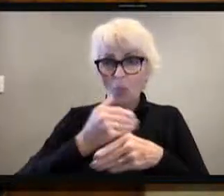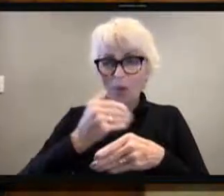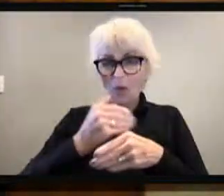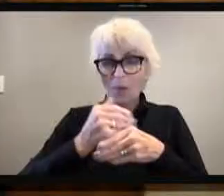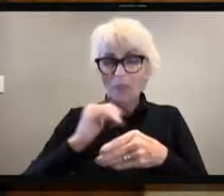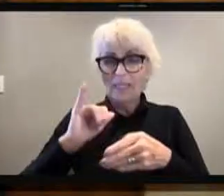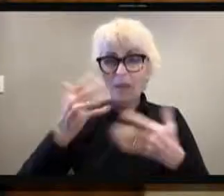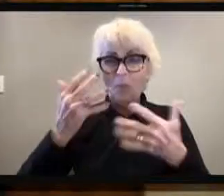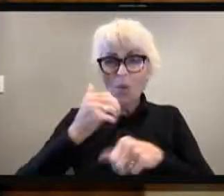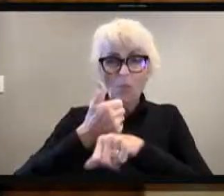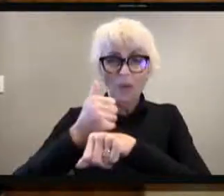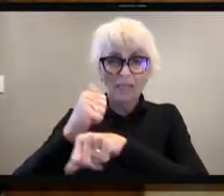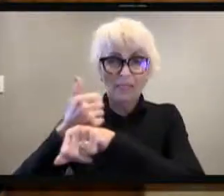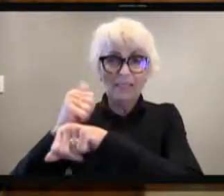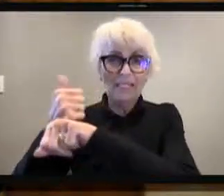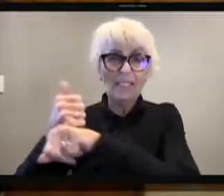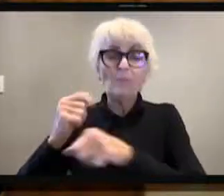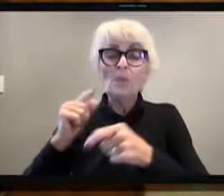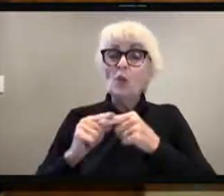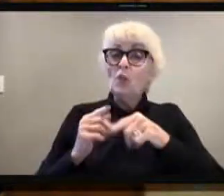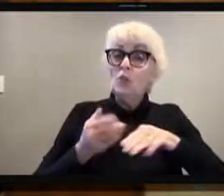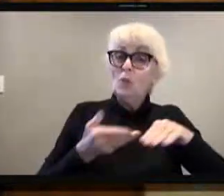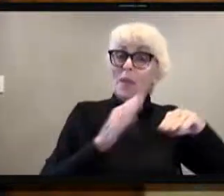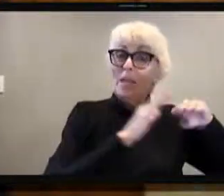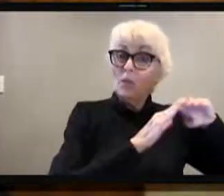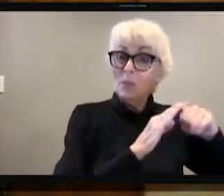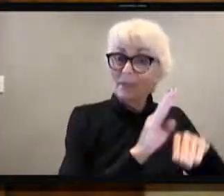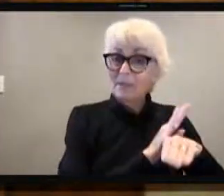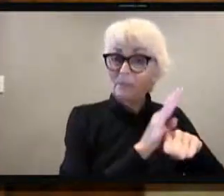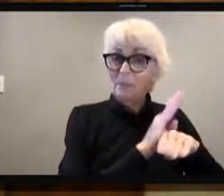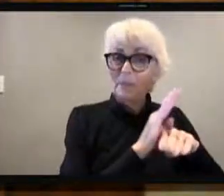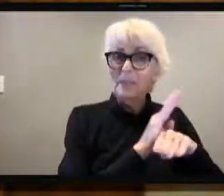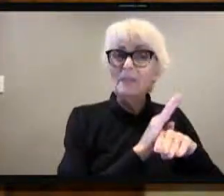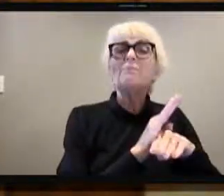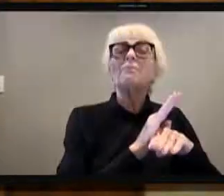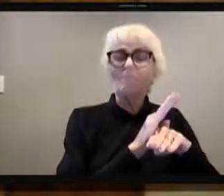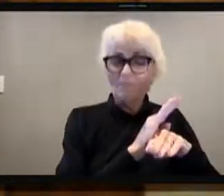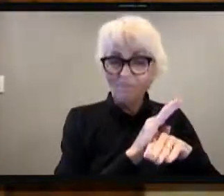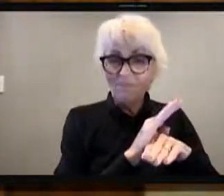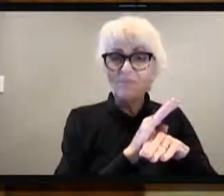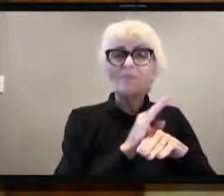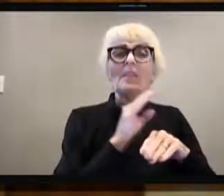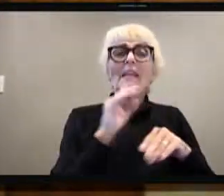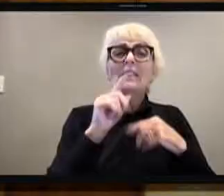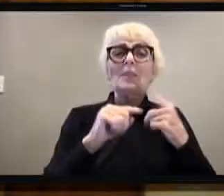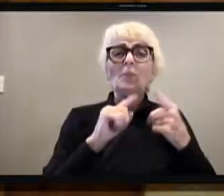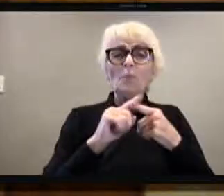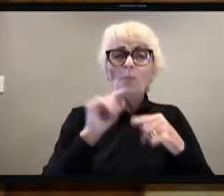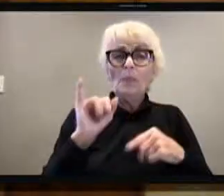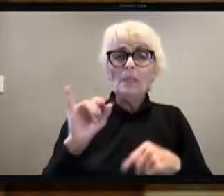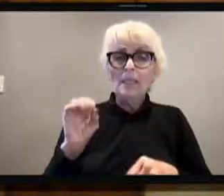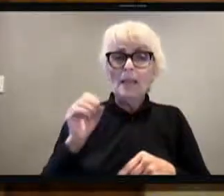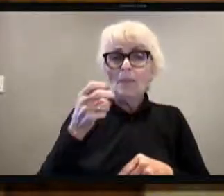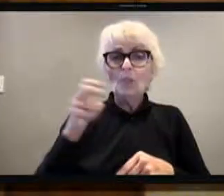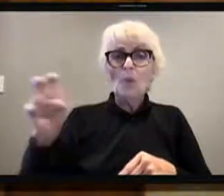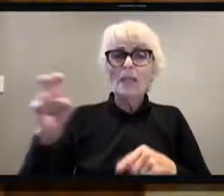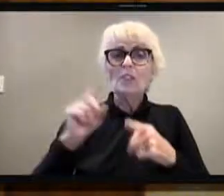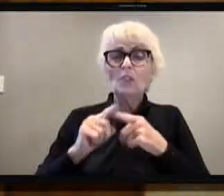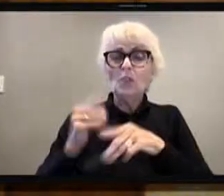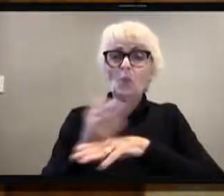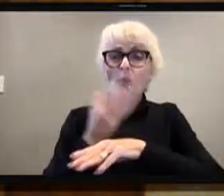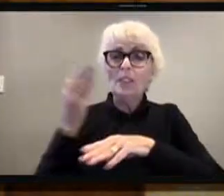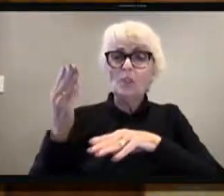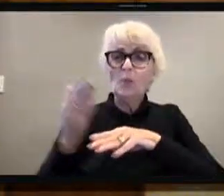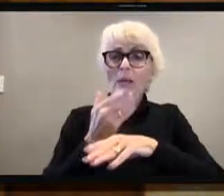In order to increase the business, it was at that time that the company transitioned to restoration of